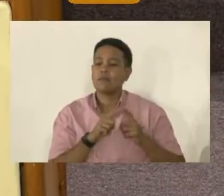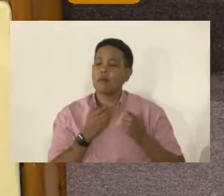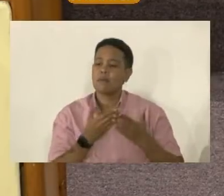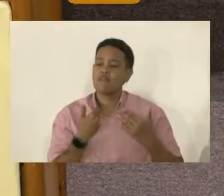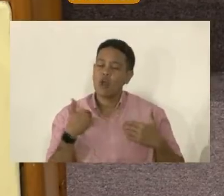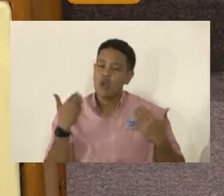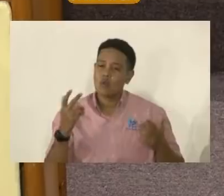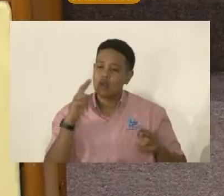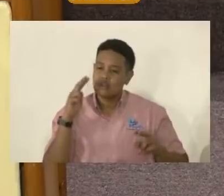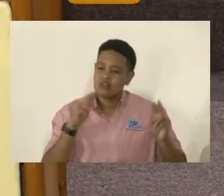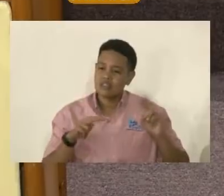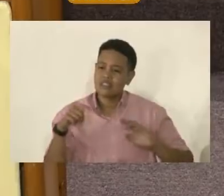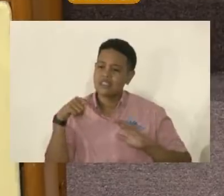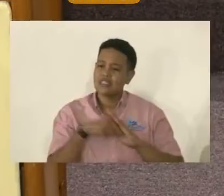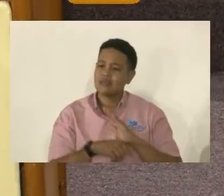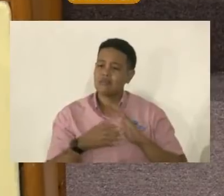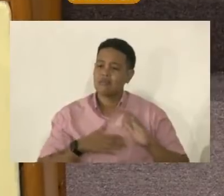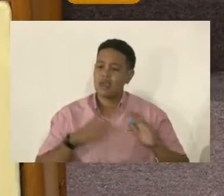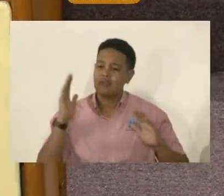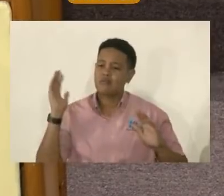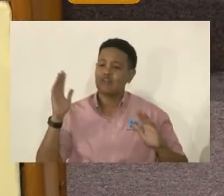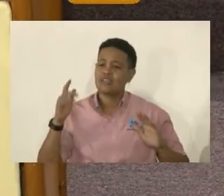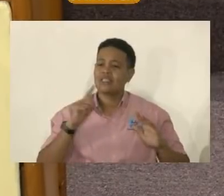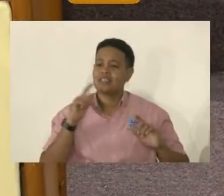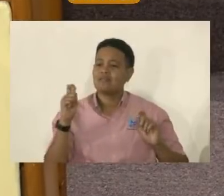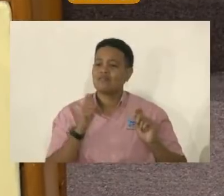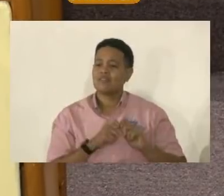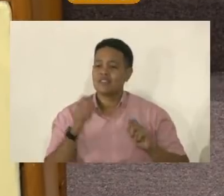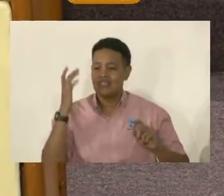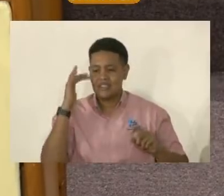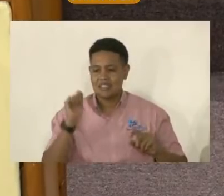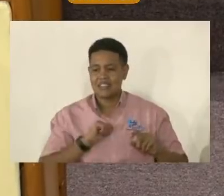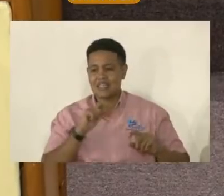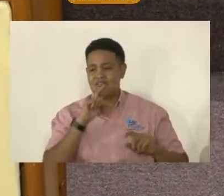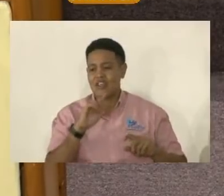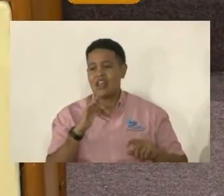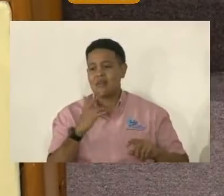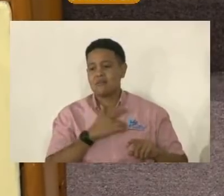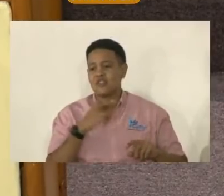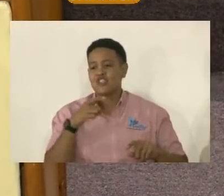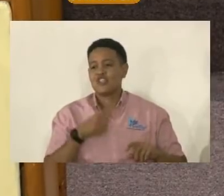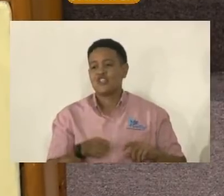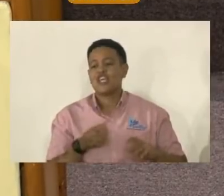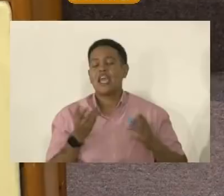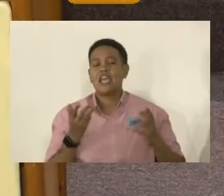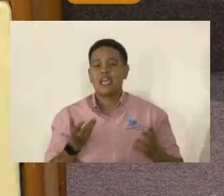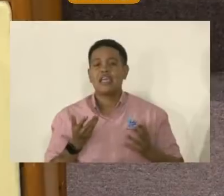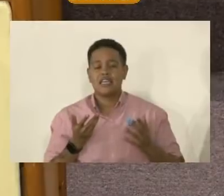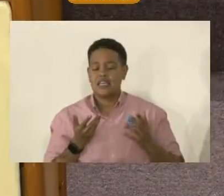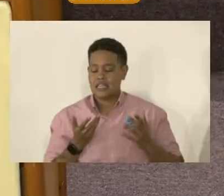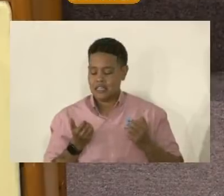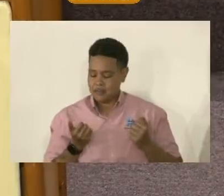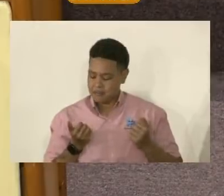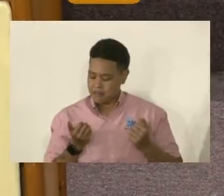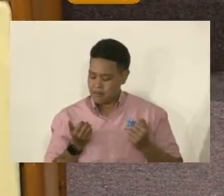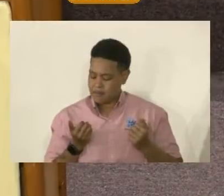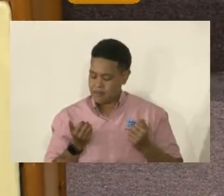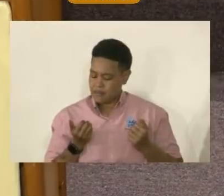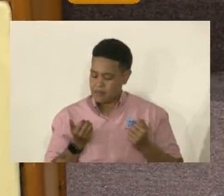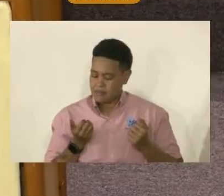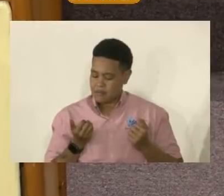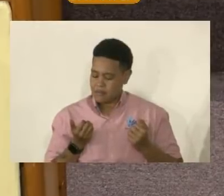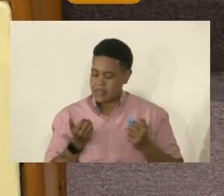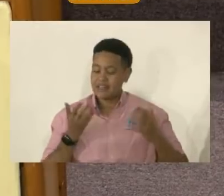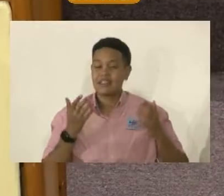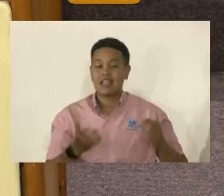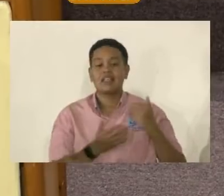into the substance, and it is precisely because I appreciate the nature of the State of the Nation